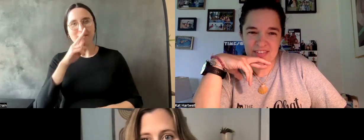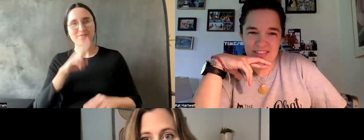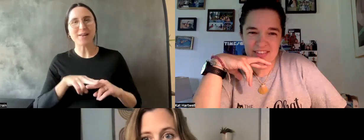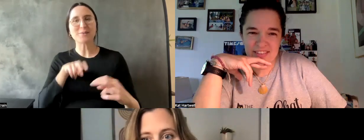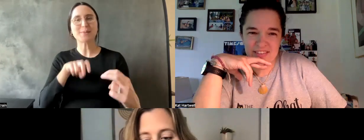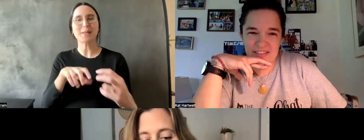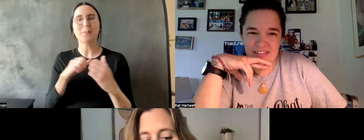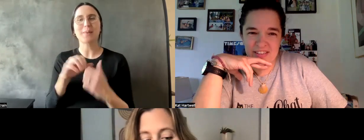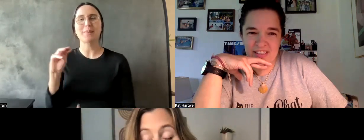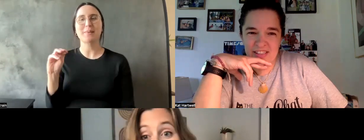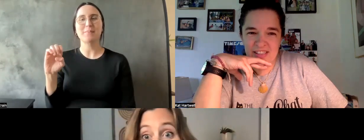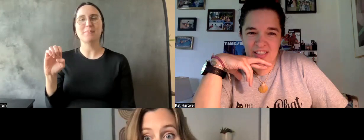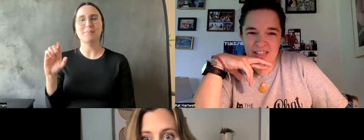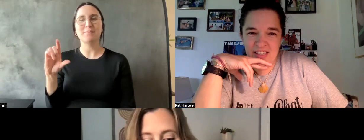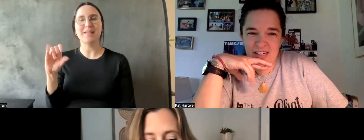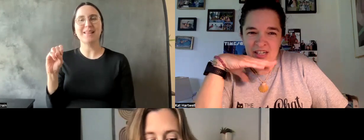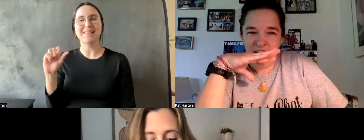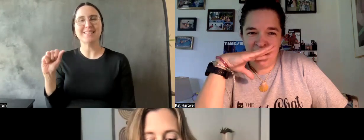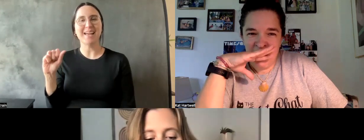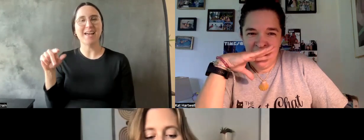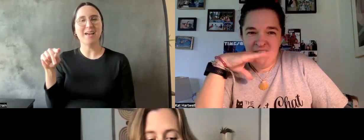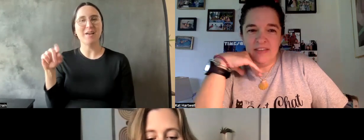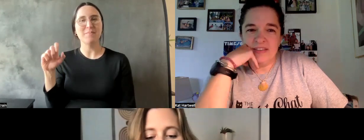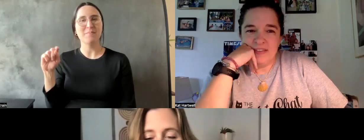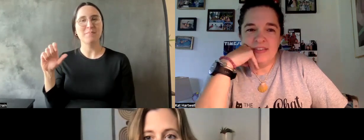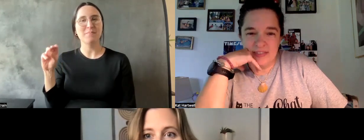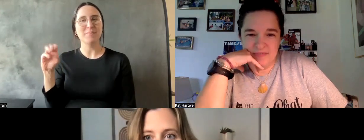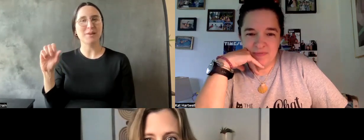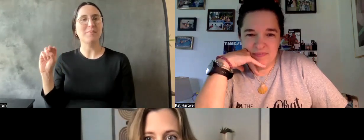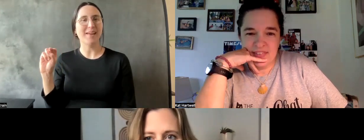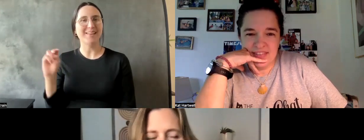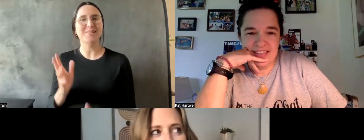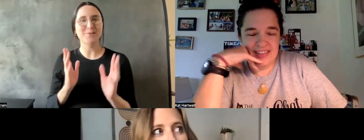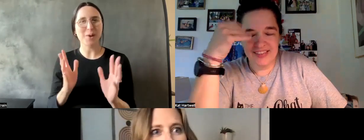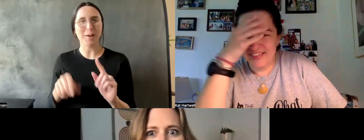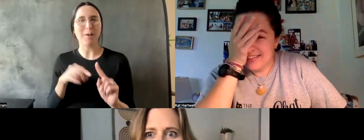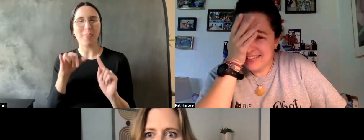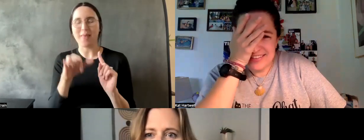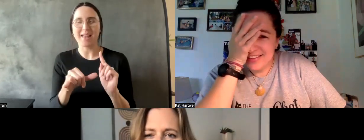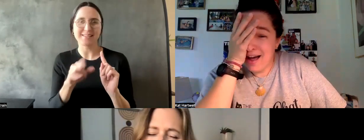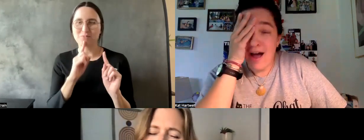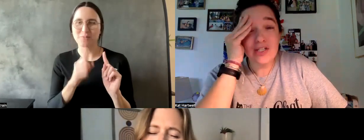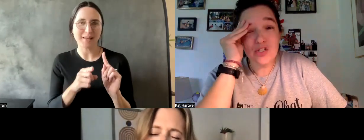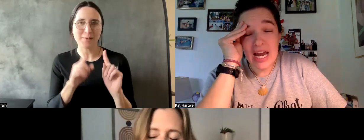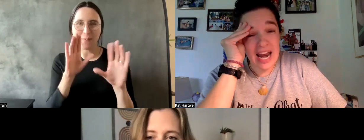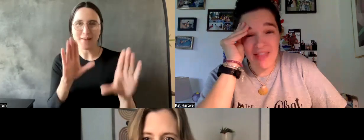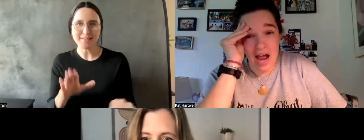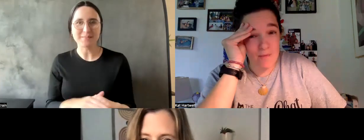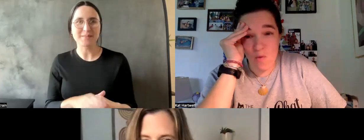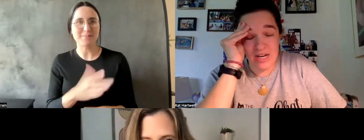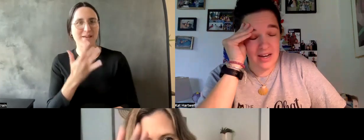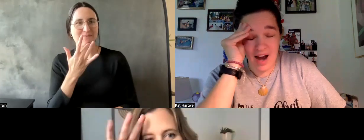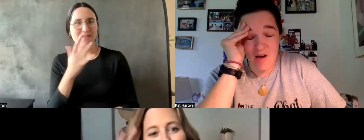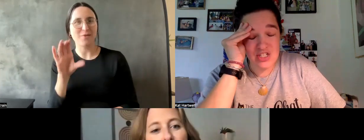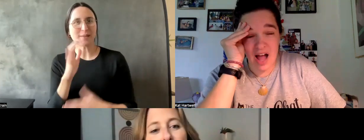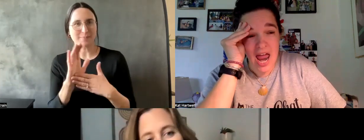talk to her about it. And I love her too. So yeah, that's my favorite Christmas movie, and all like kind of new ones. I mean, I like the Me and that